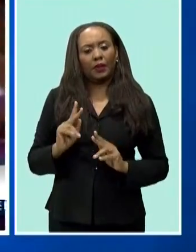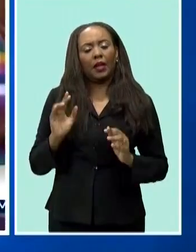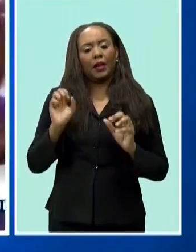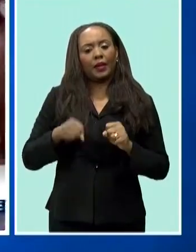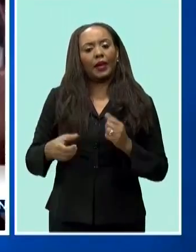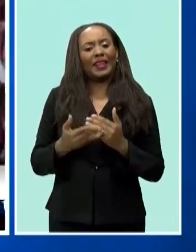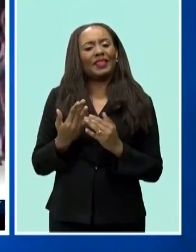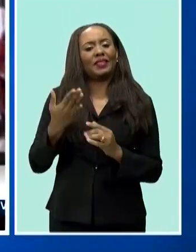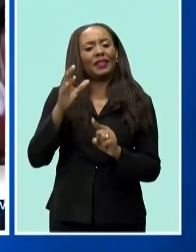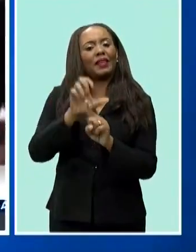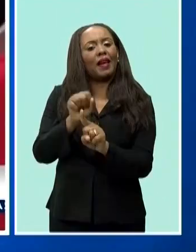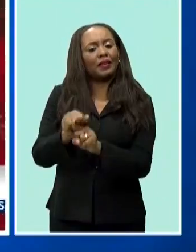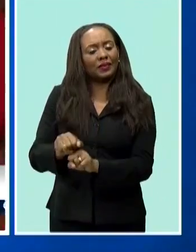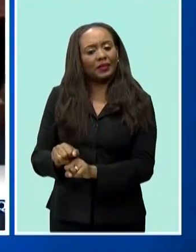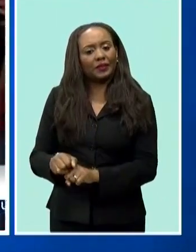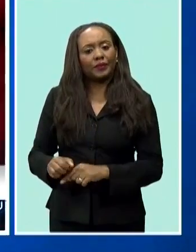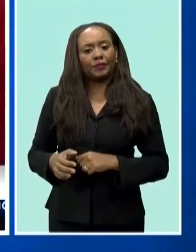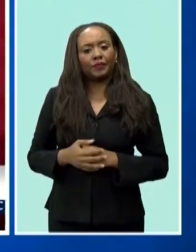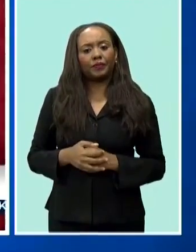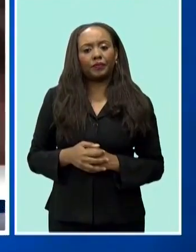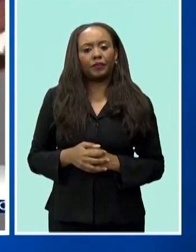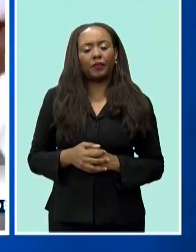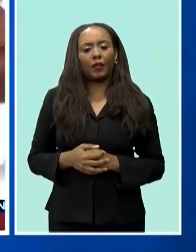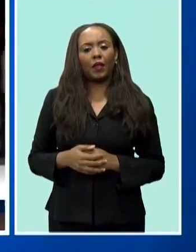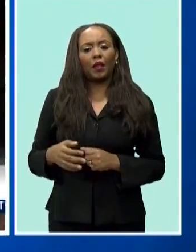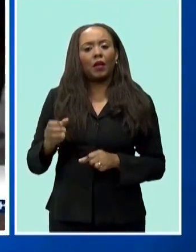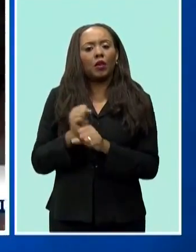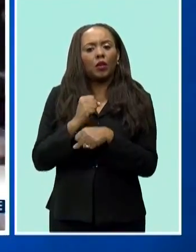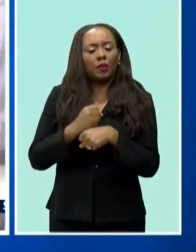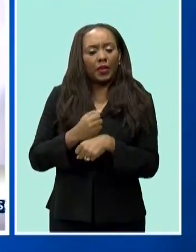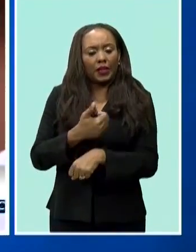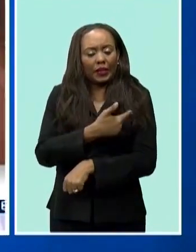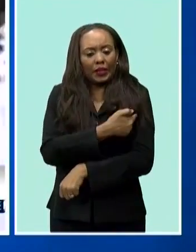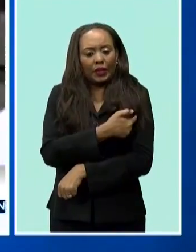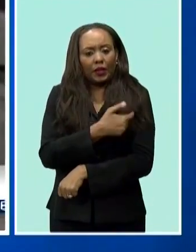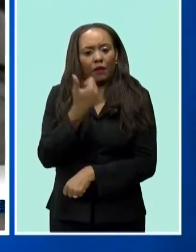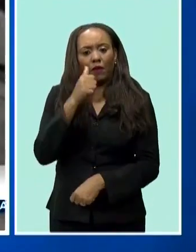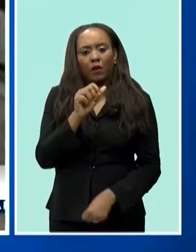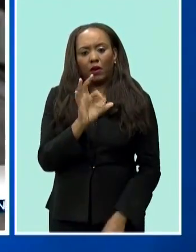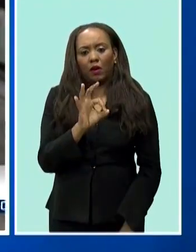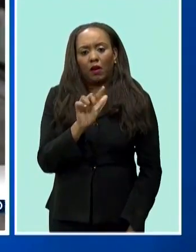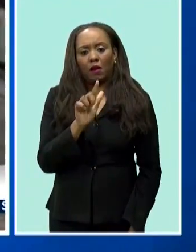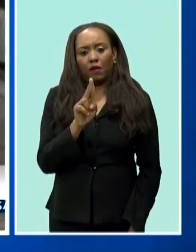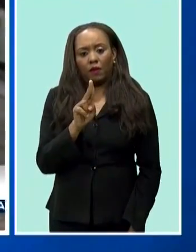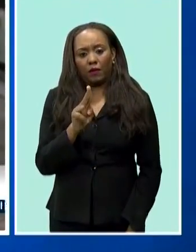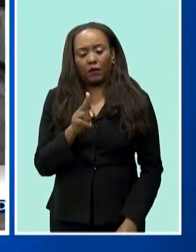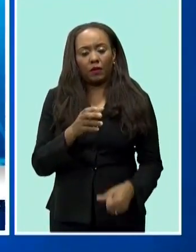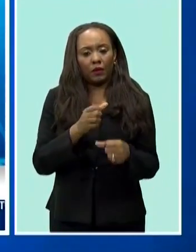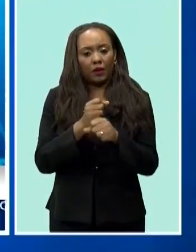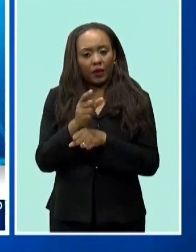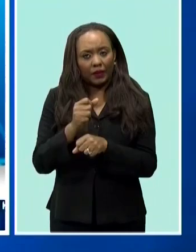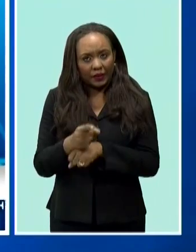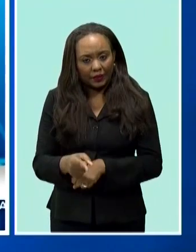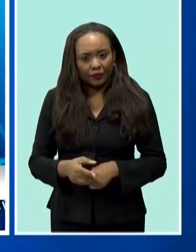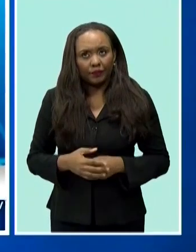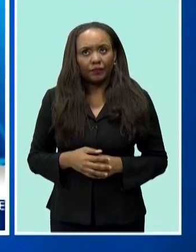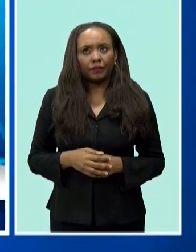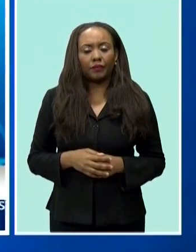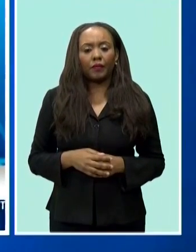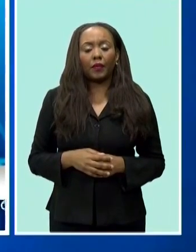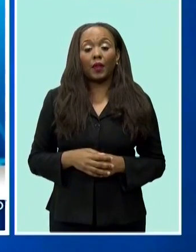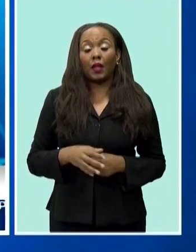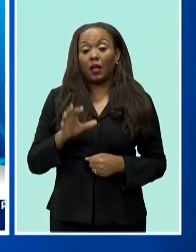says that new vaccines are created before every flu season to fight the changing strain. The vaccine that we have in stock now actually